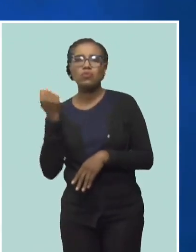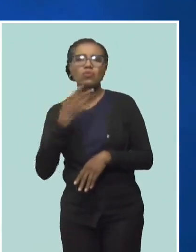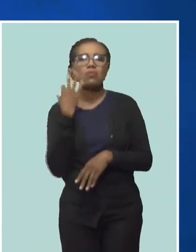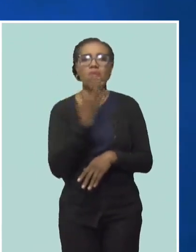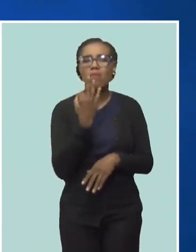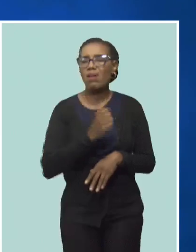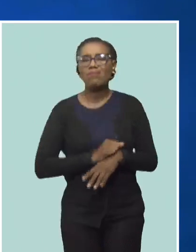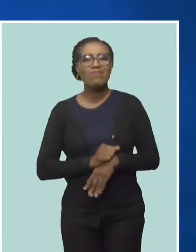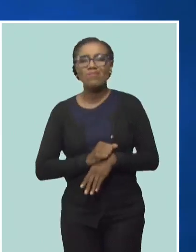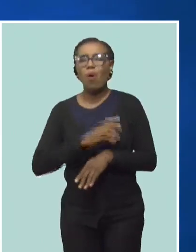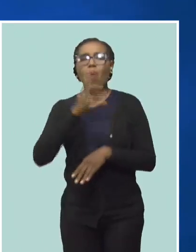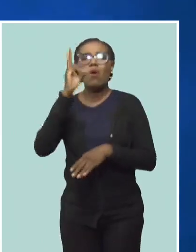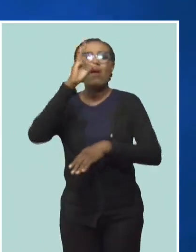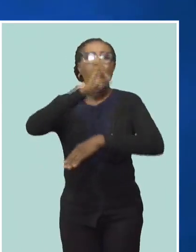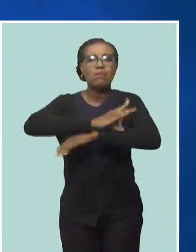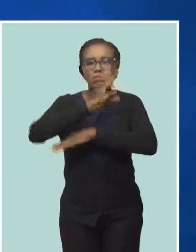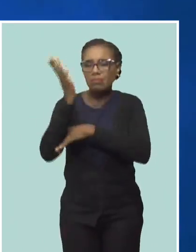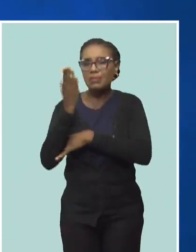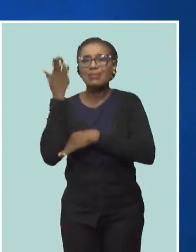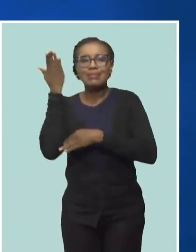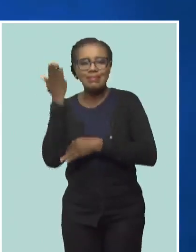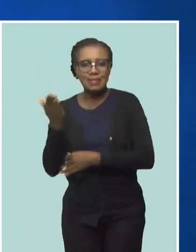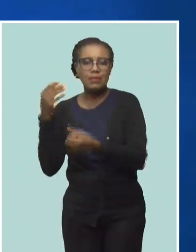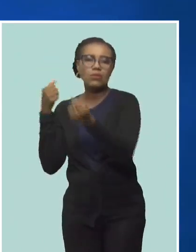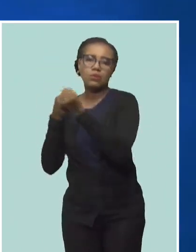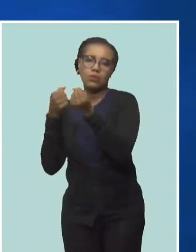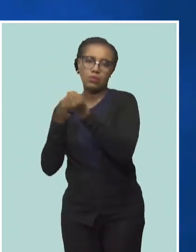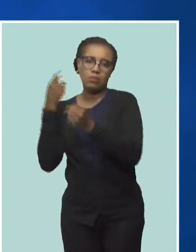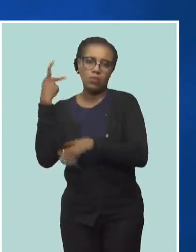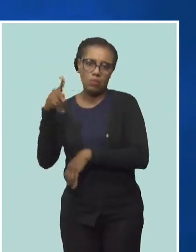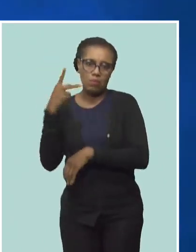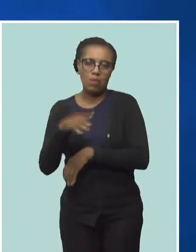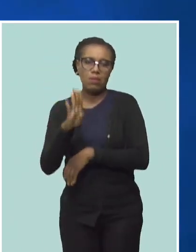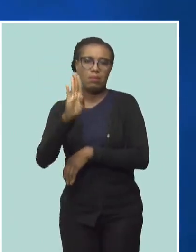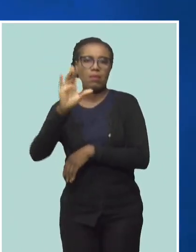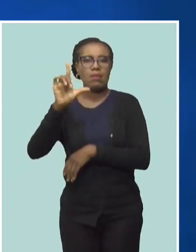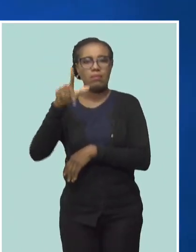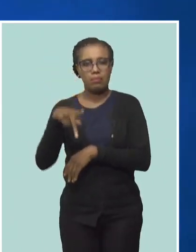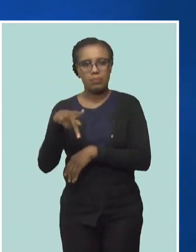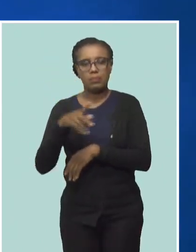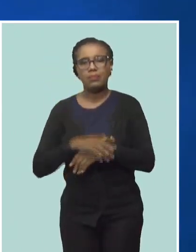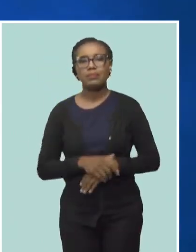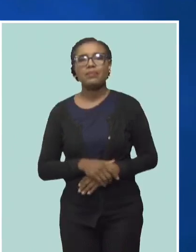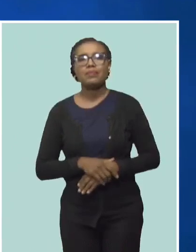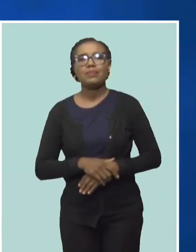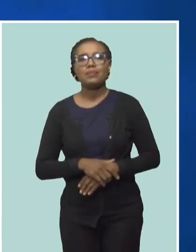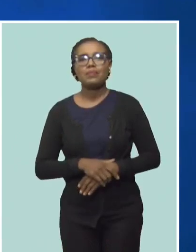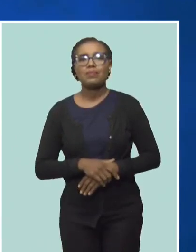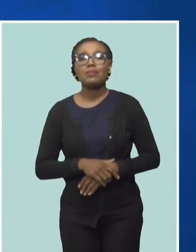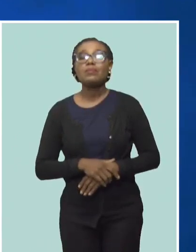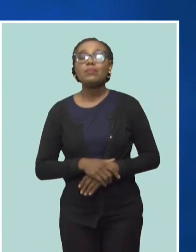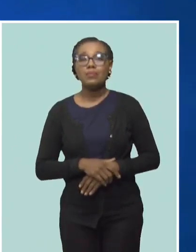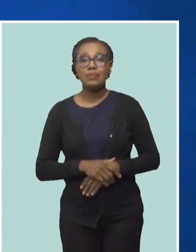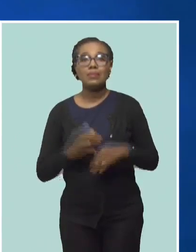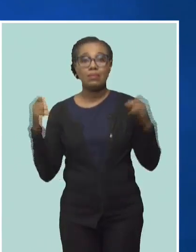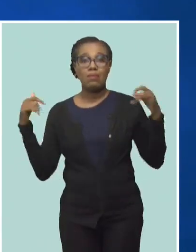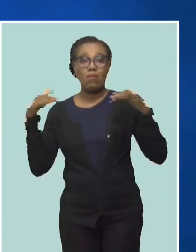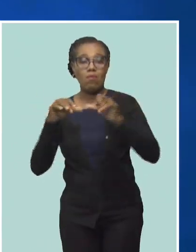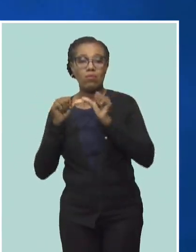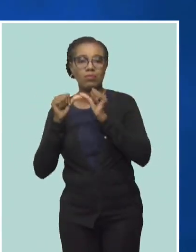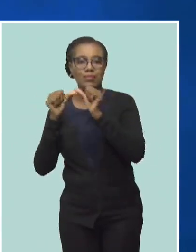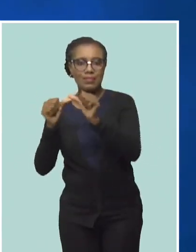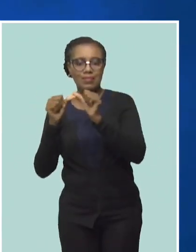up all 7 days of the week for this institution. That is the Barbados Labour Party. The conference